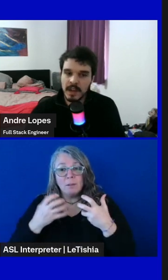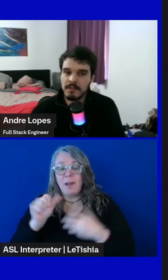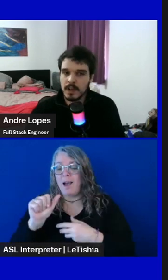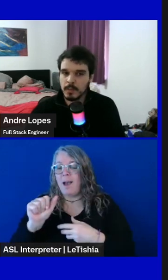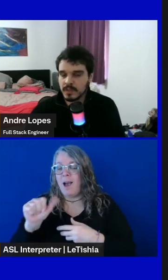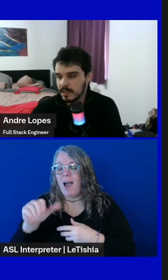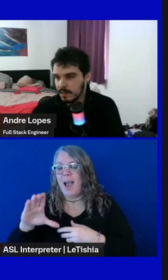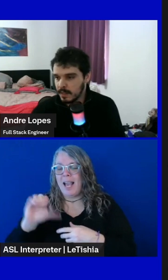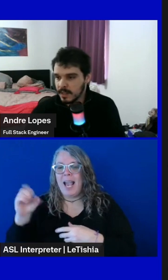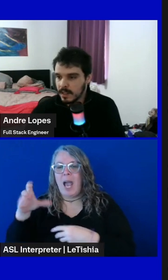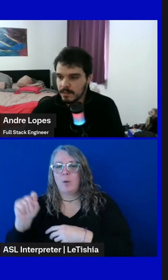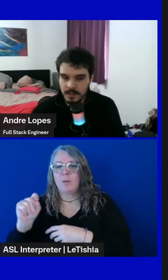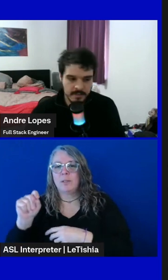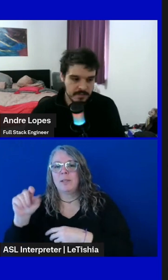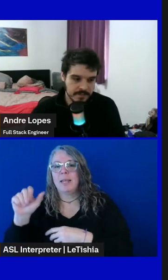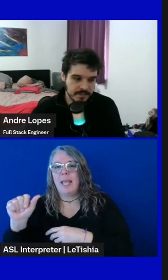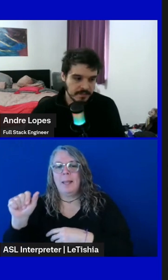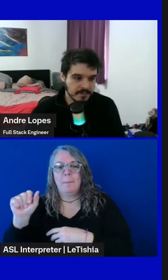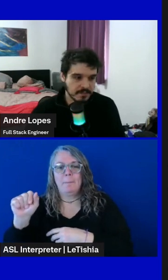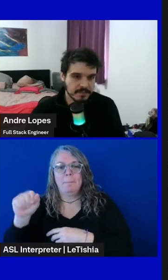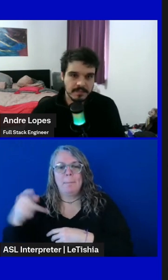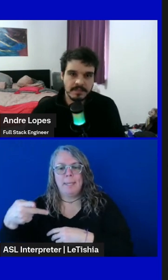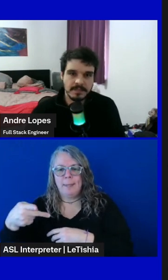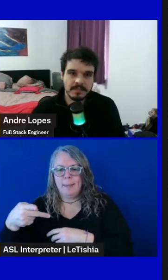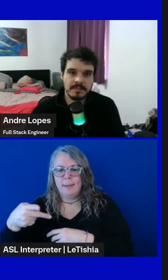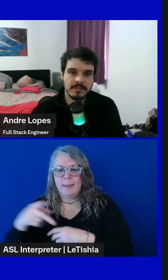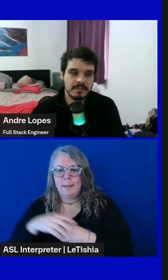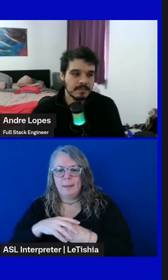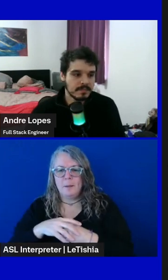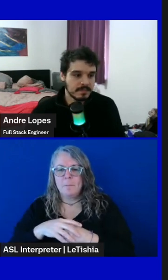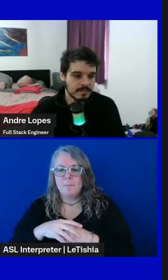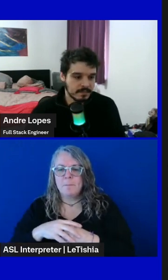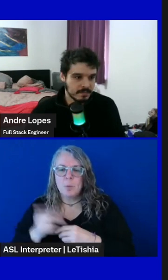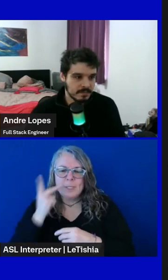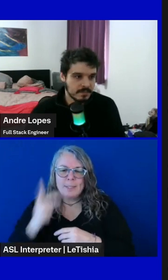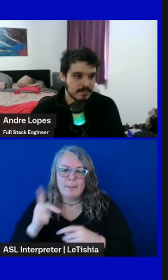picked up by variables.tfr.